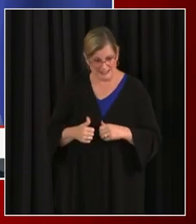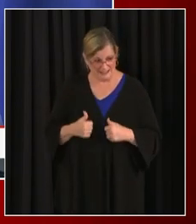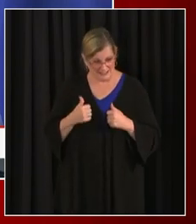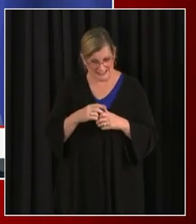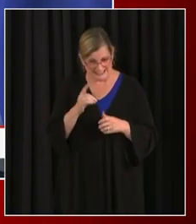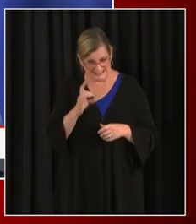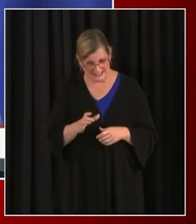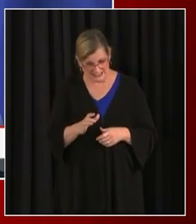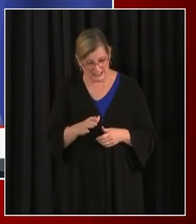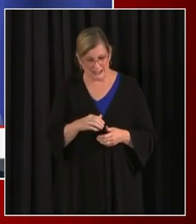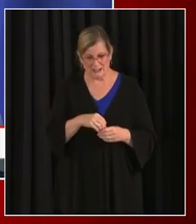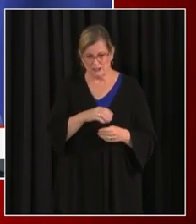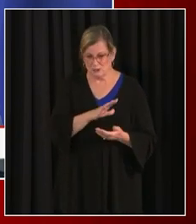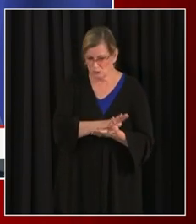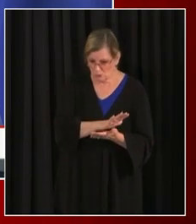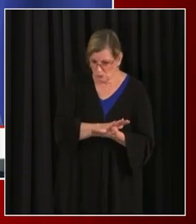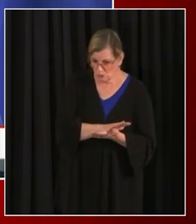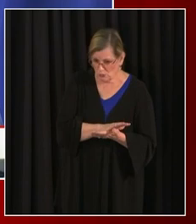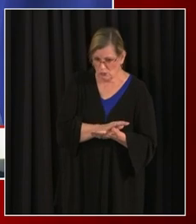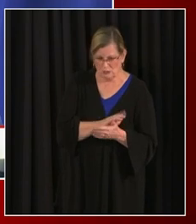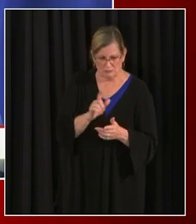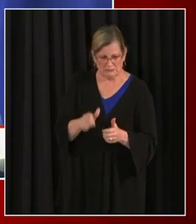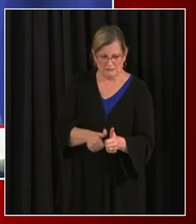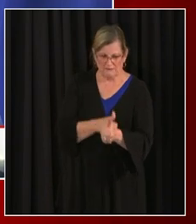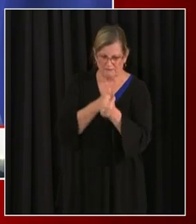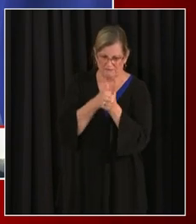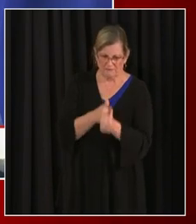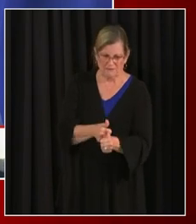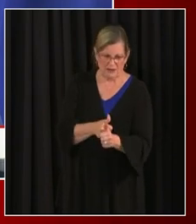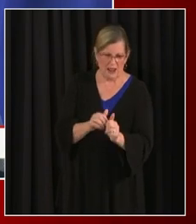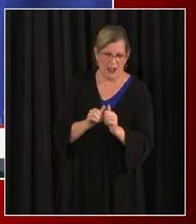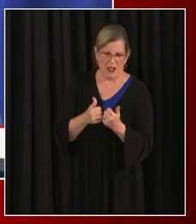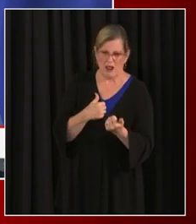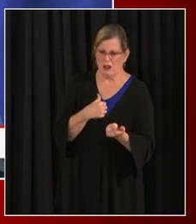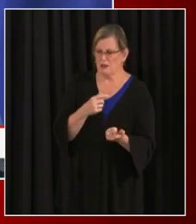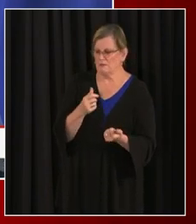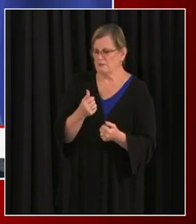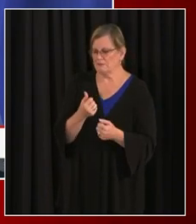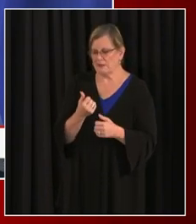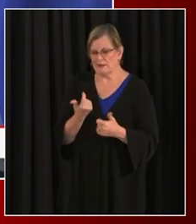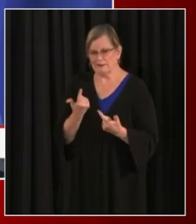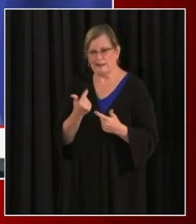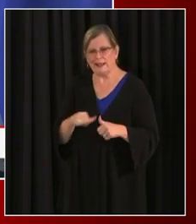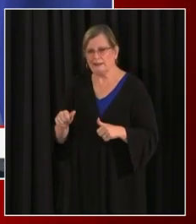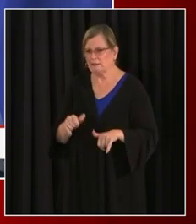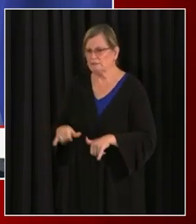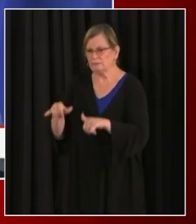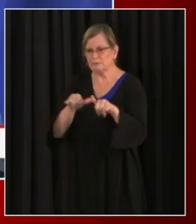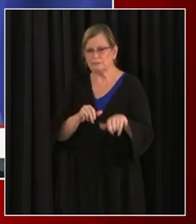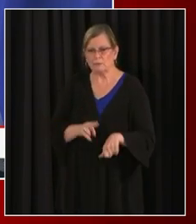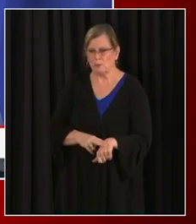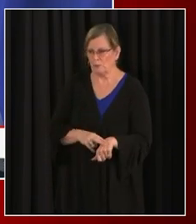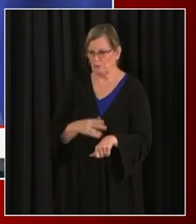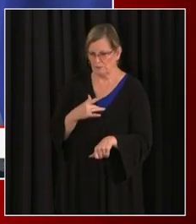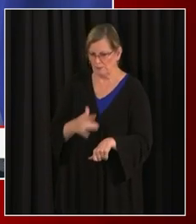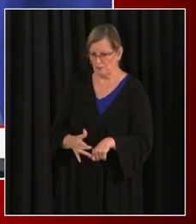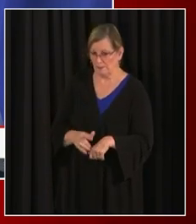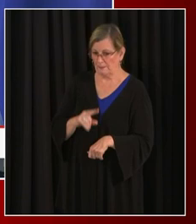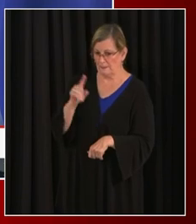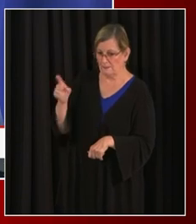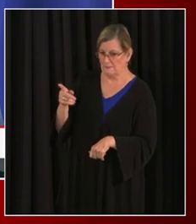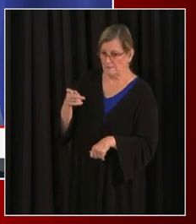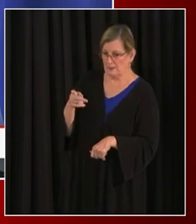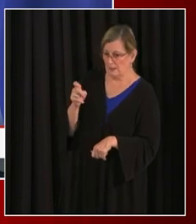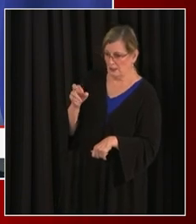So we'll continue to follow that protocol as we would do in any normal circumstance. Yes, Perry. And